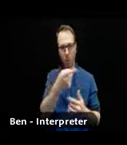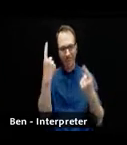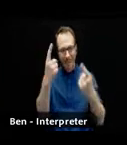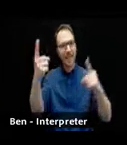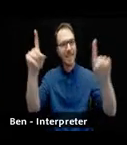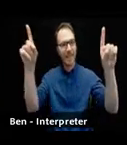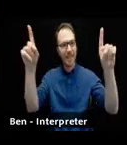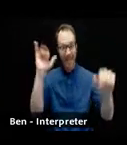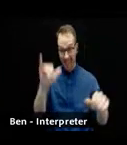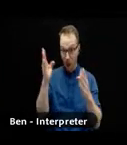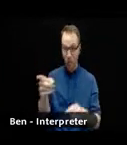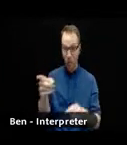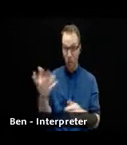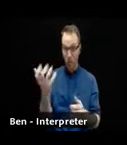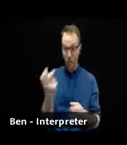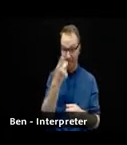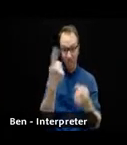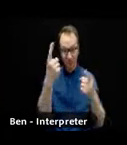that someone who